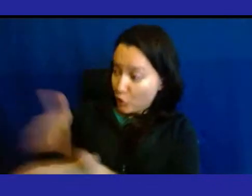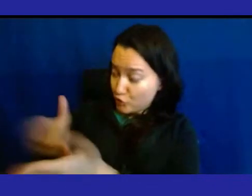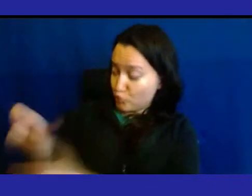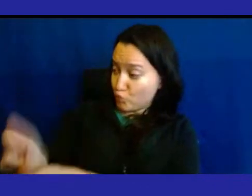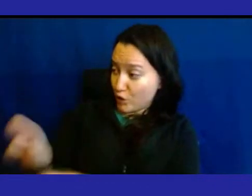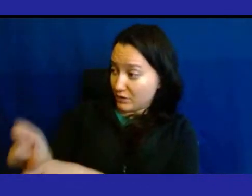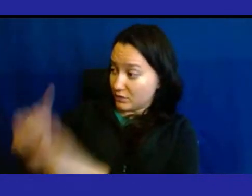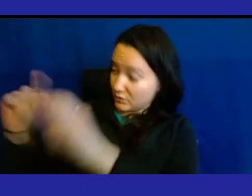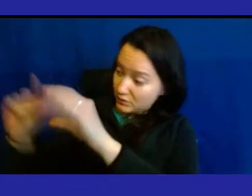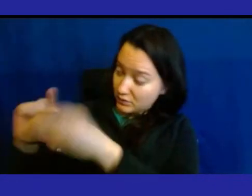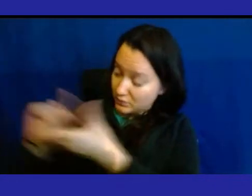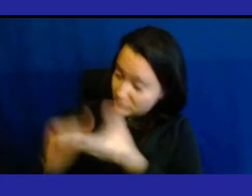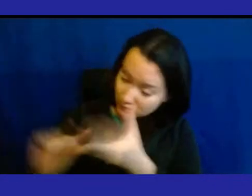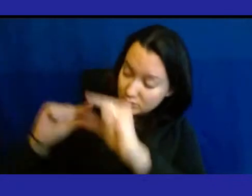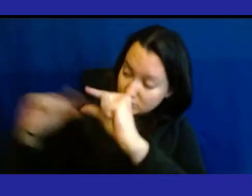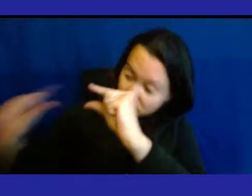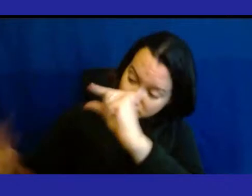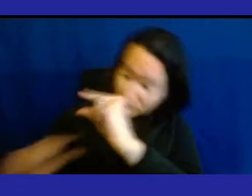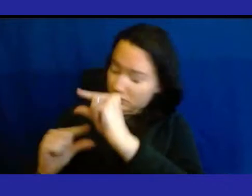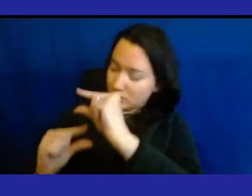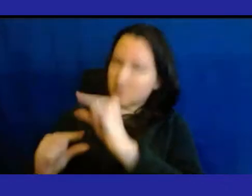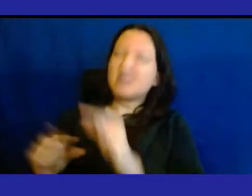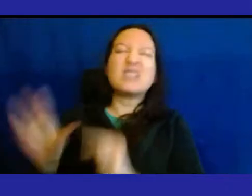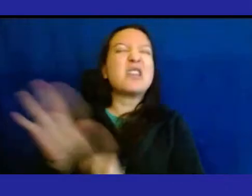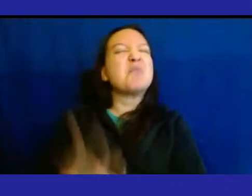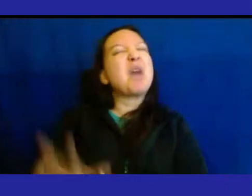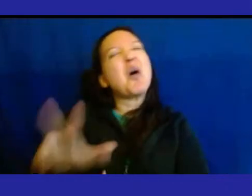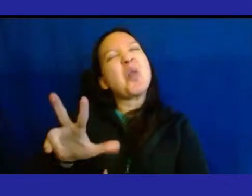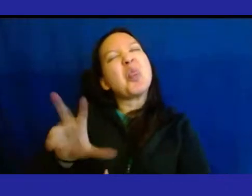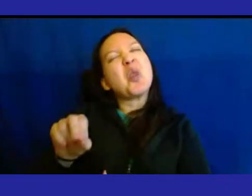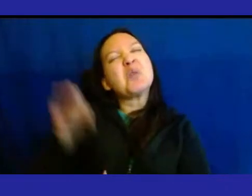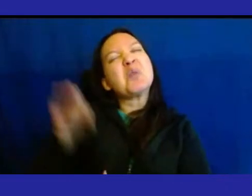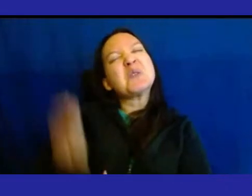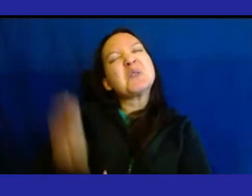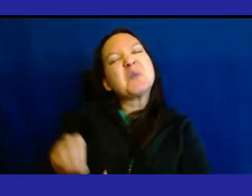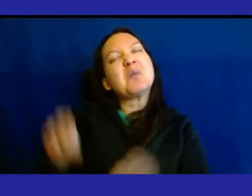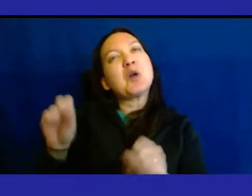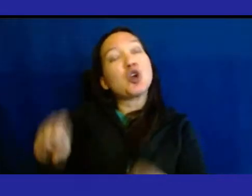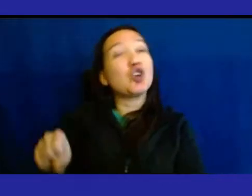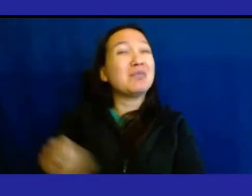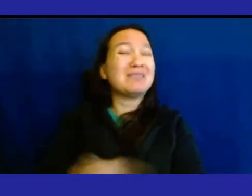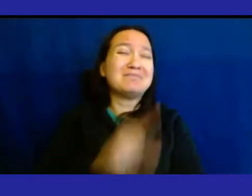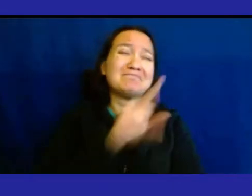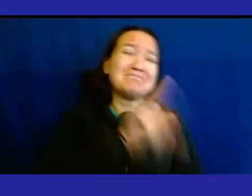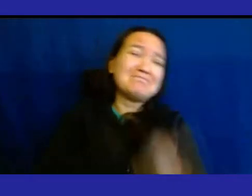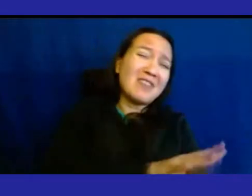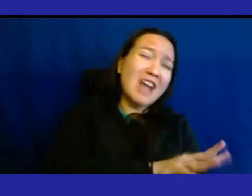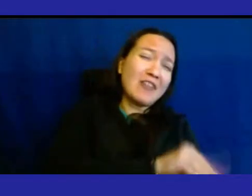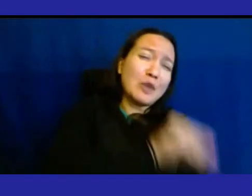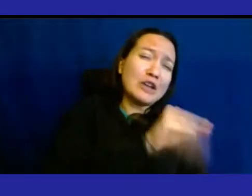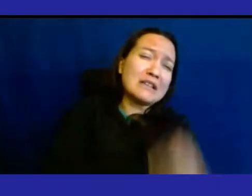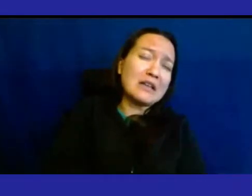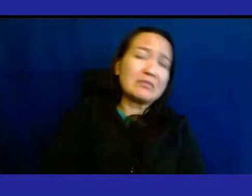an MWBE. Typically that's around 30%. It can be as low as 5% up to